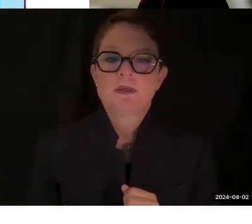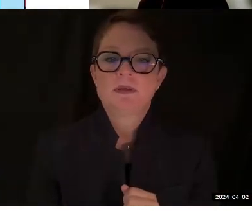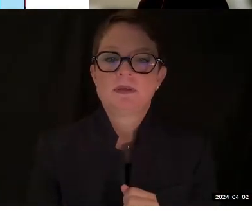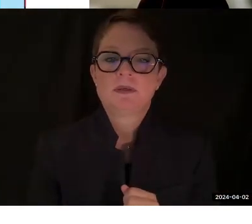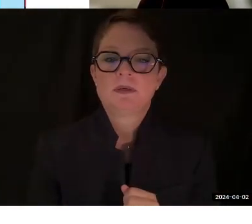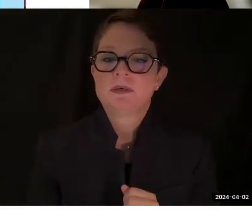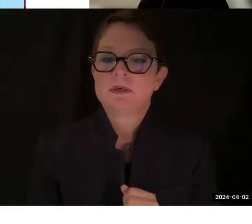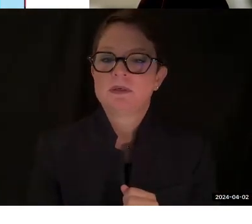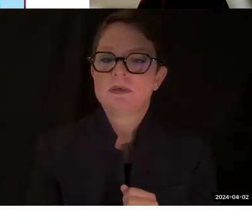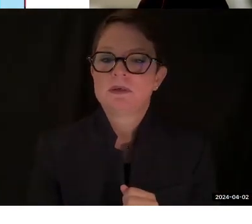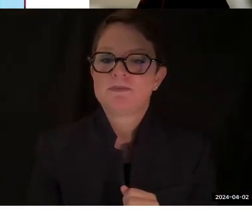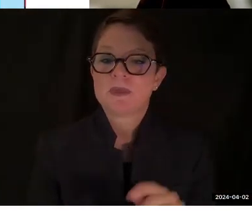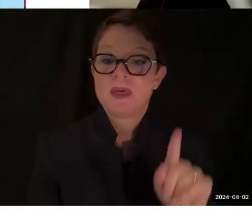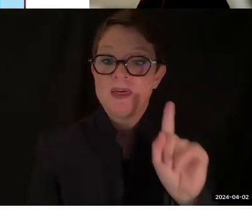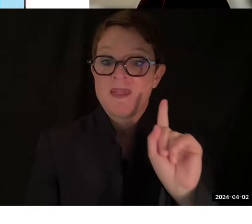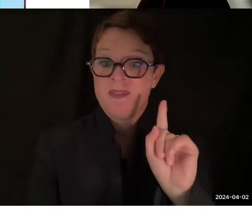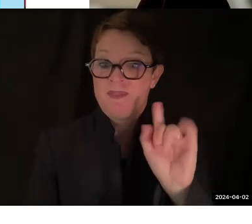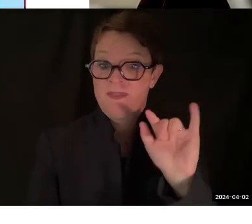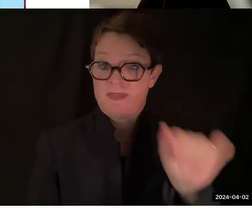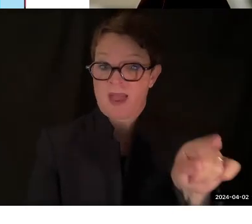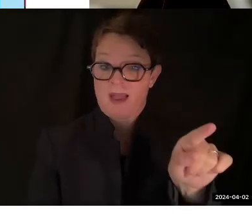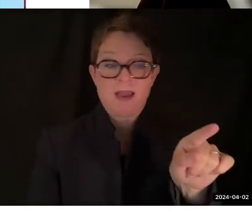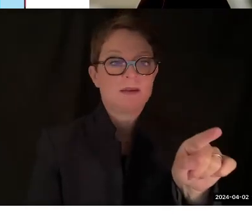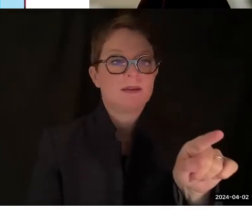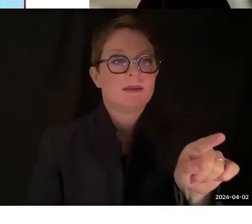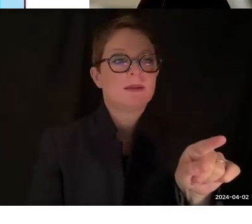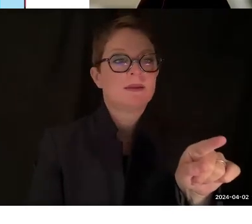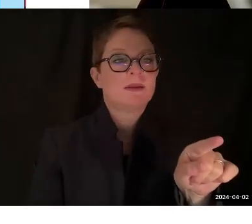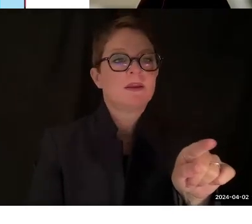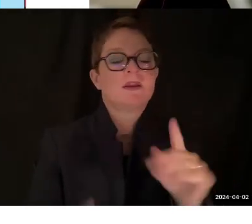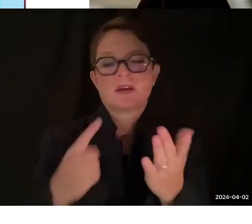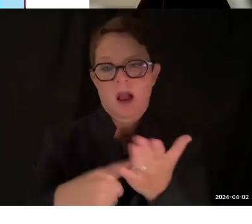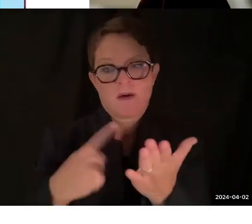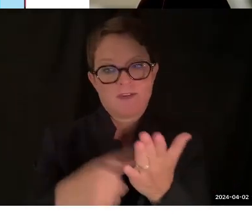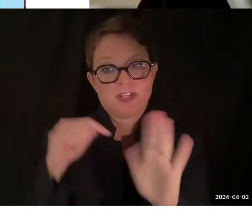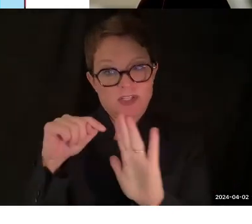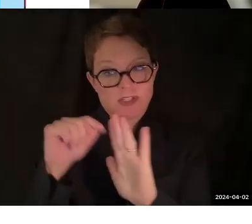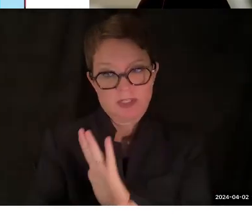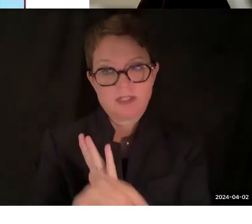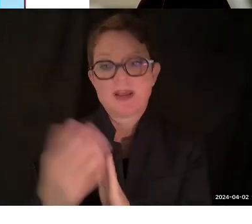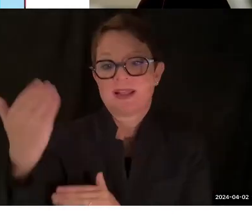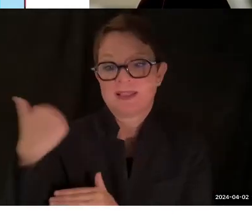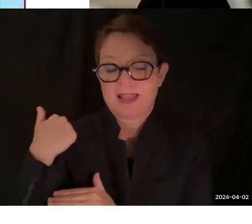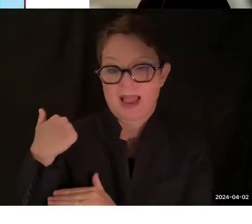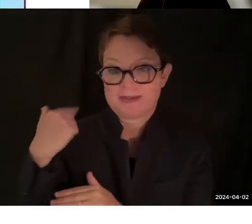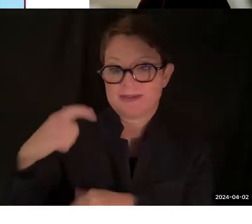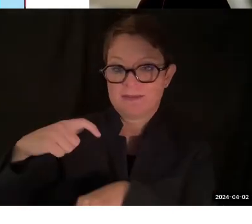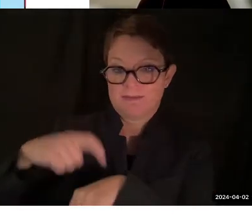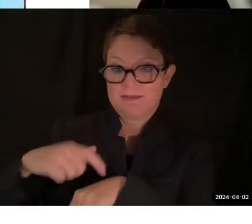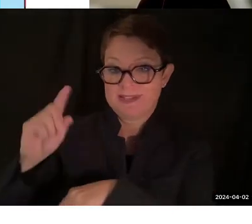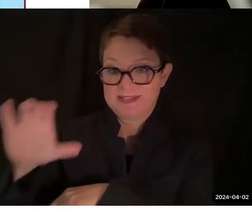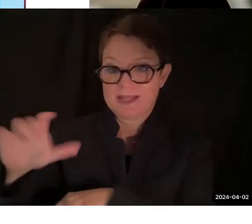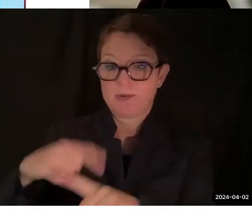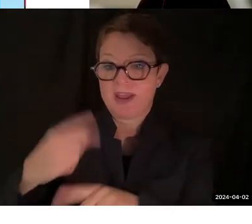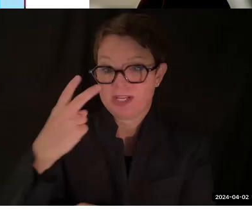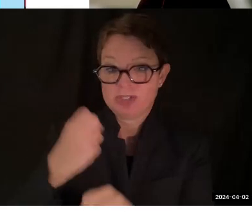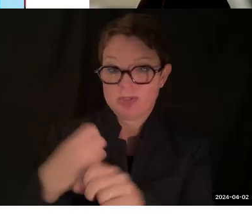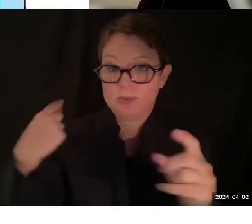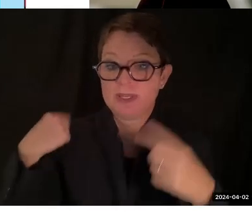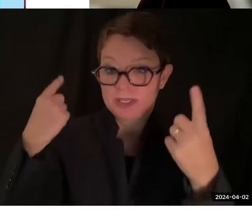So this is a topic that garnered a lot of conversation, both in our last hearing as well as throughout our 2 years